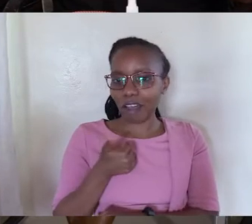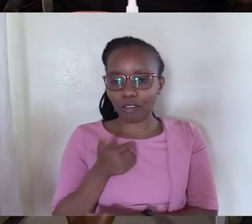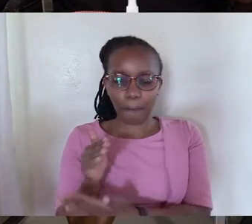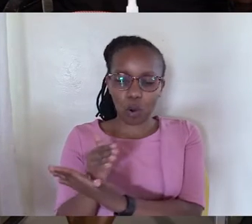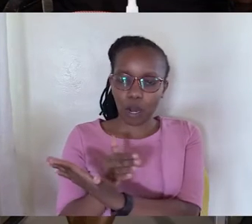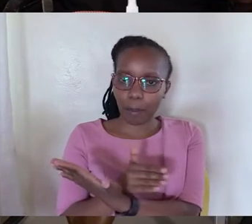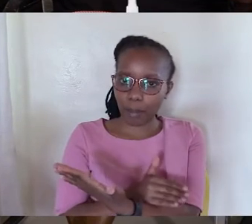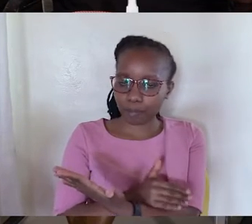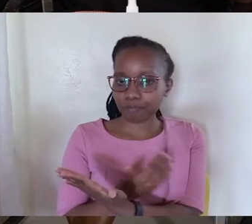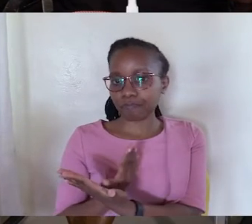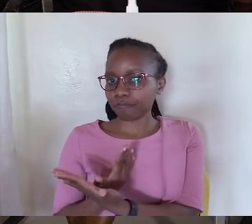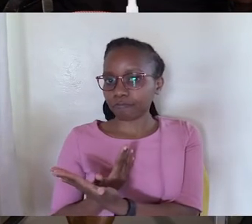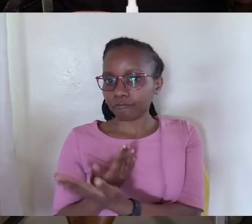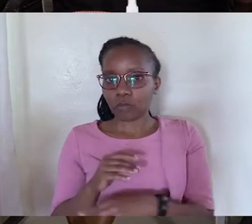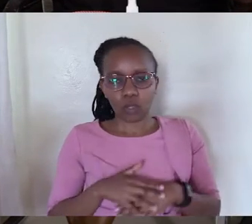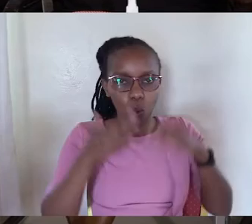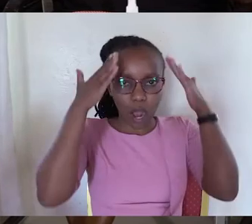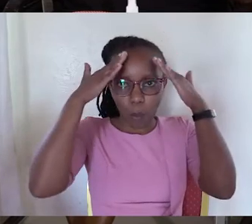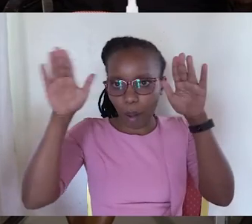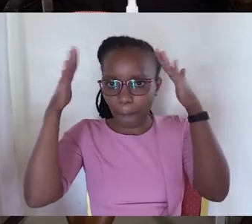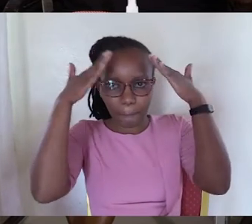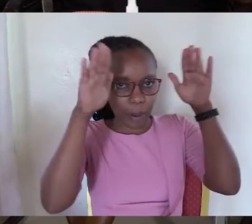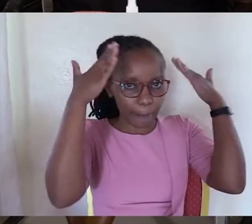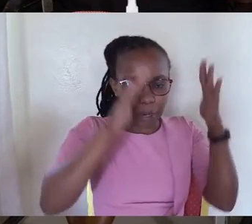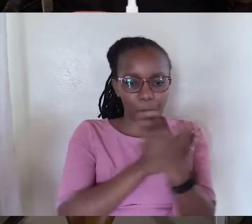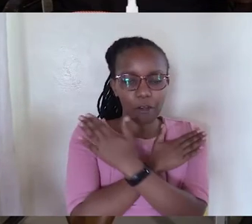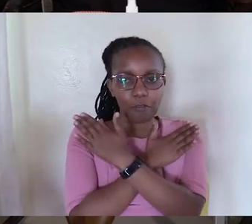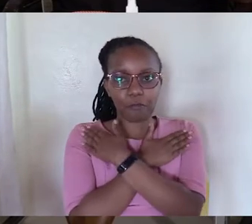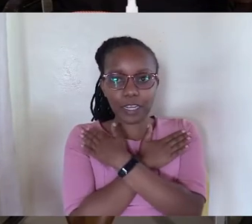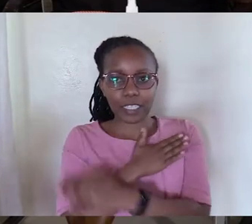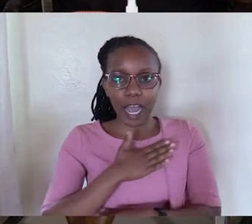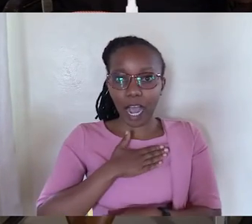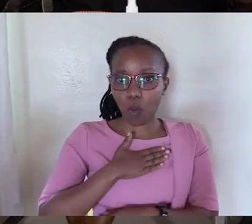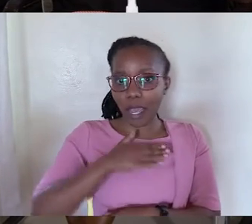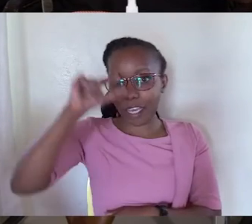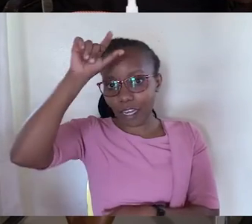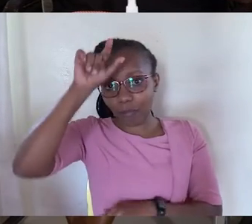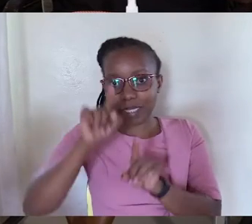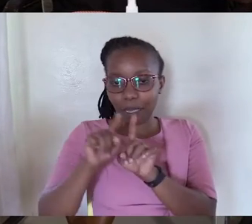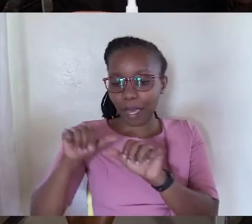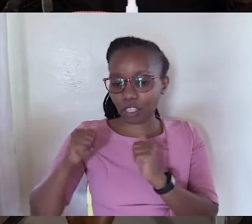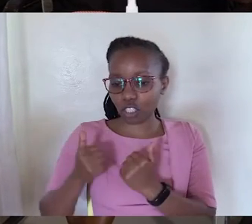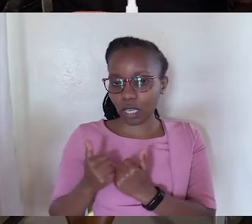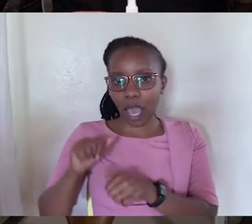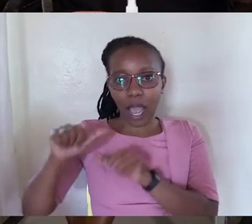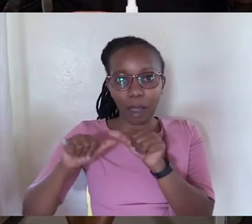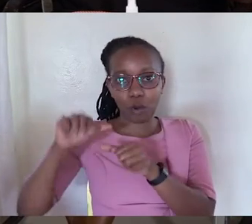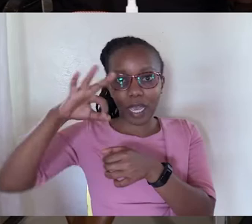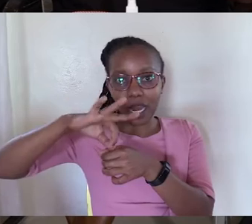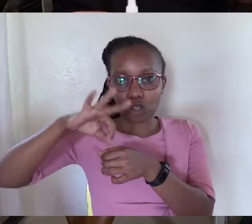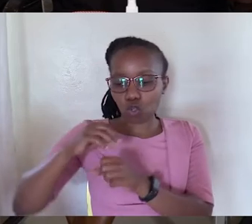program whereby we even sensitize our colleagues in government and in agency about